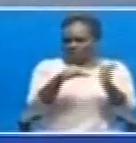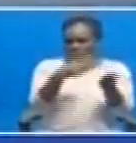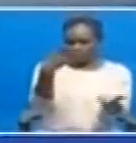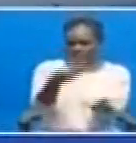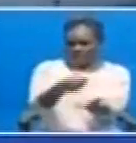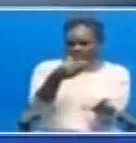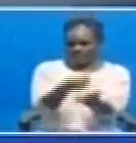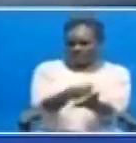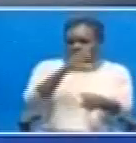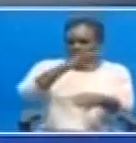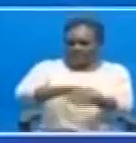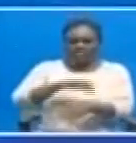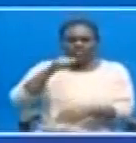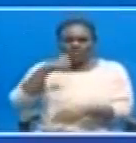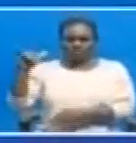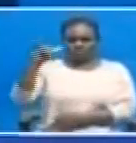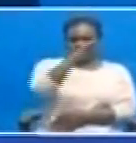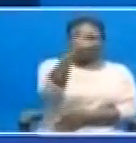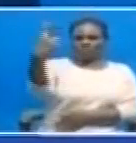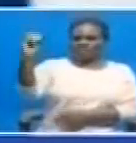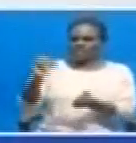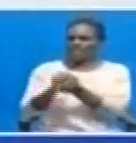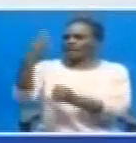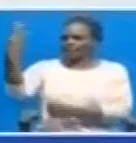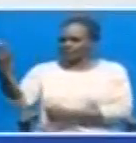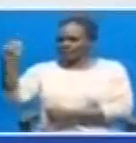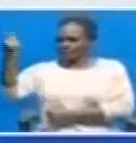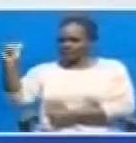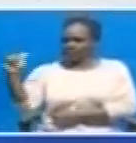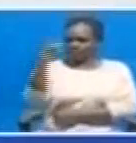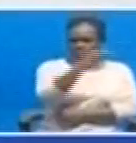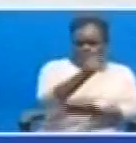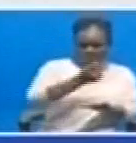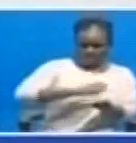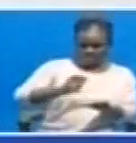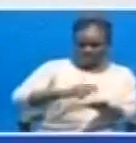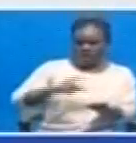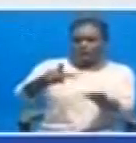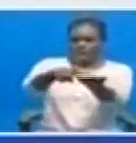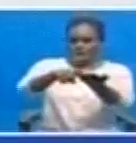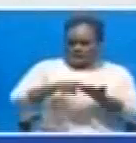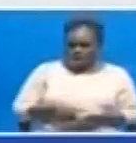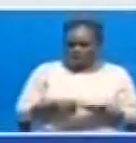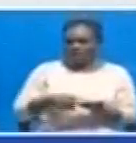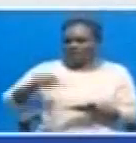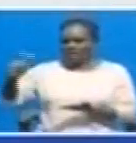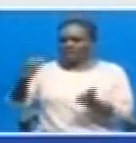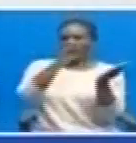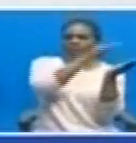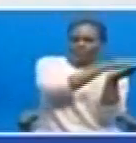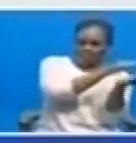chosen for acquiring KQ's new fleet. In 2013, KQ signed a 10 billion shillings loan agreement with Citibank and JP